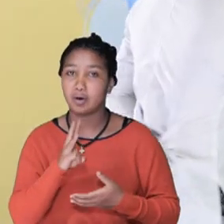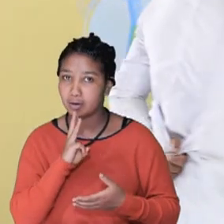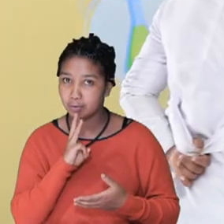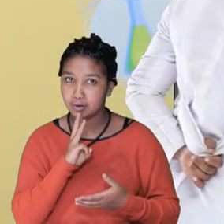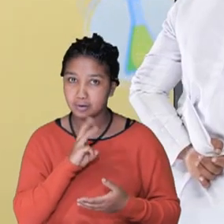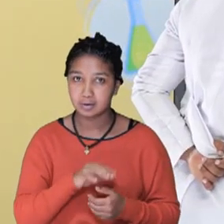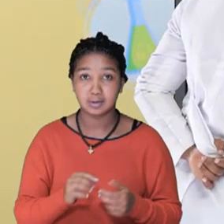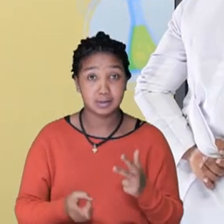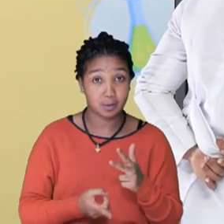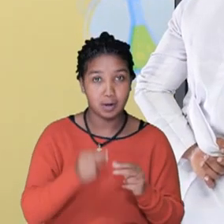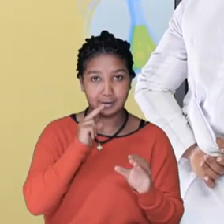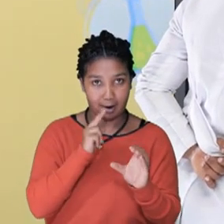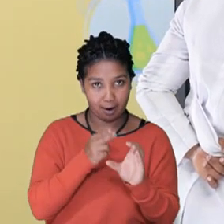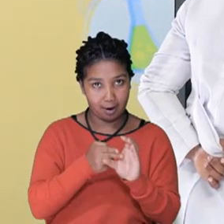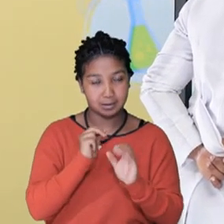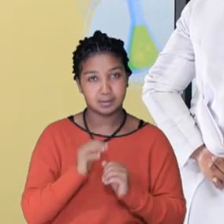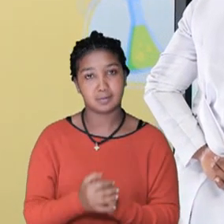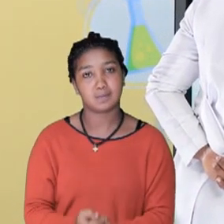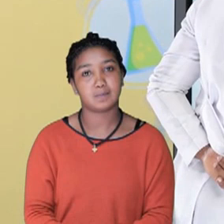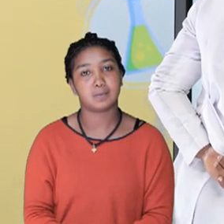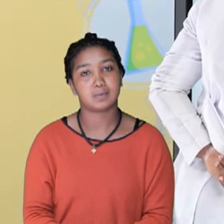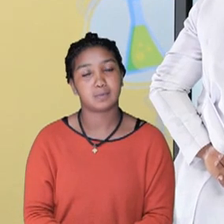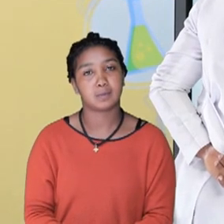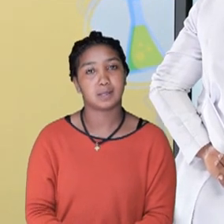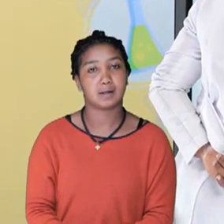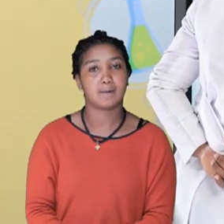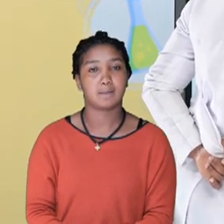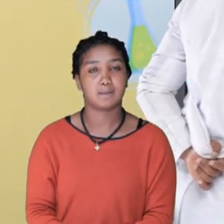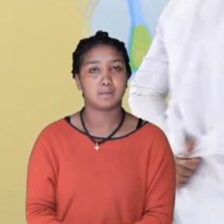liquid, and gas or gaseous.